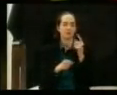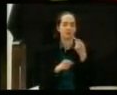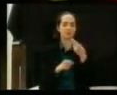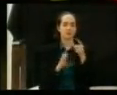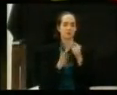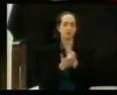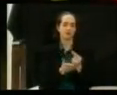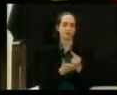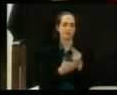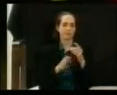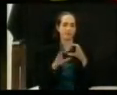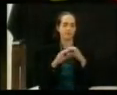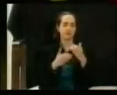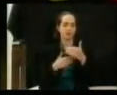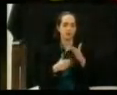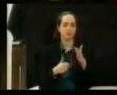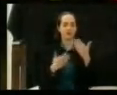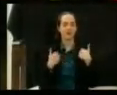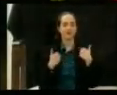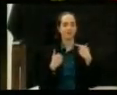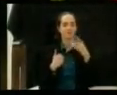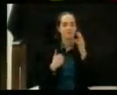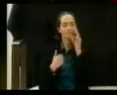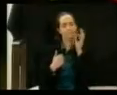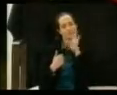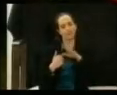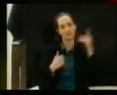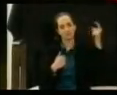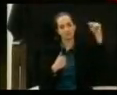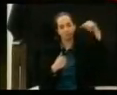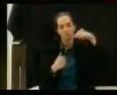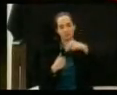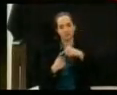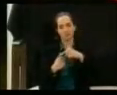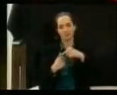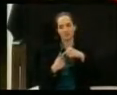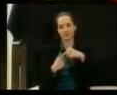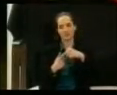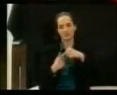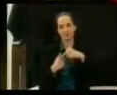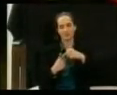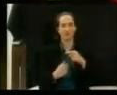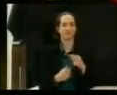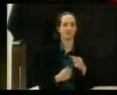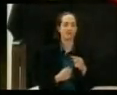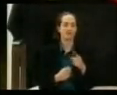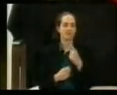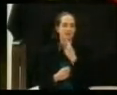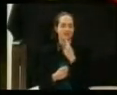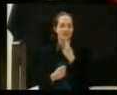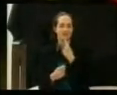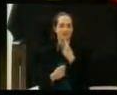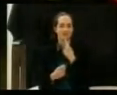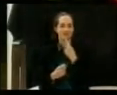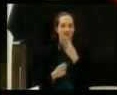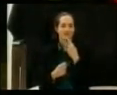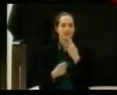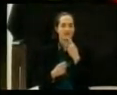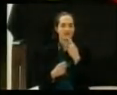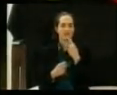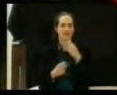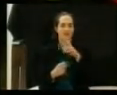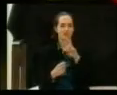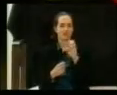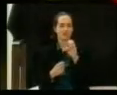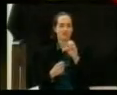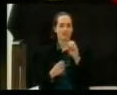come into the building. We're not talking about the typical situation where all the kids get to go outside for a few minutes and enjoy a brief recess. We're talking